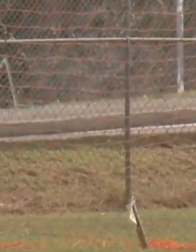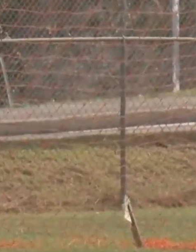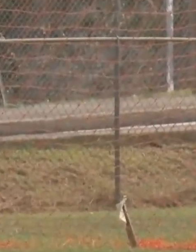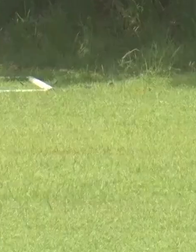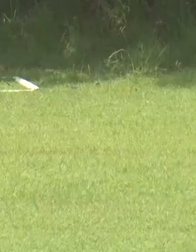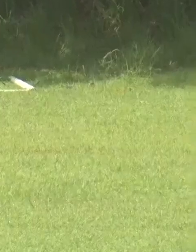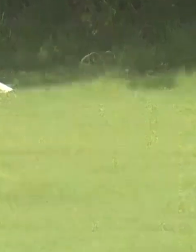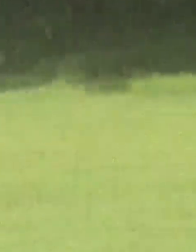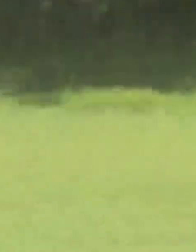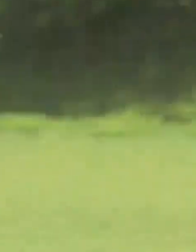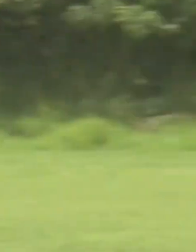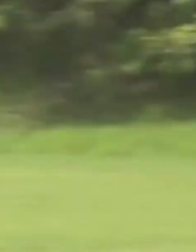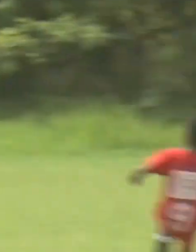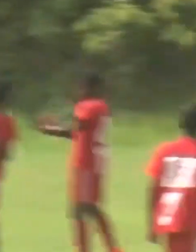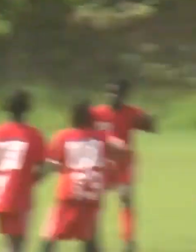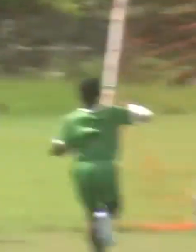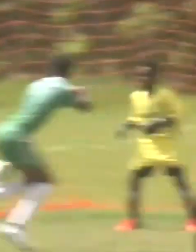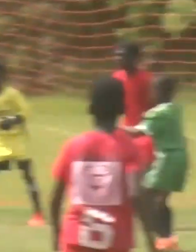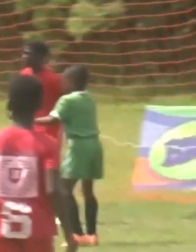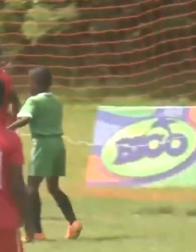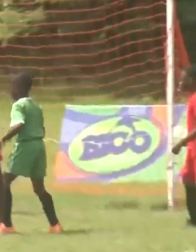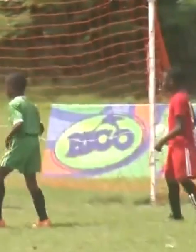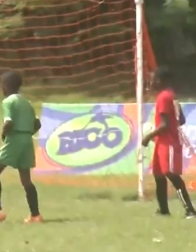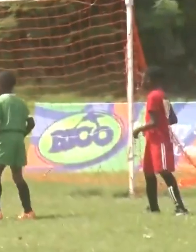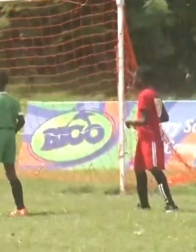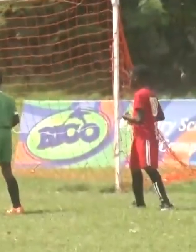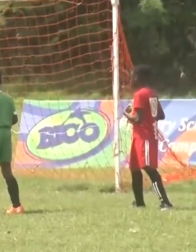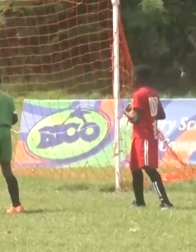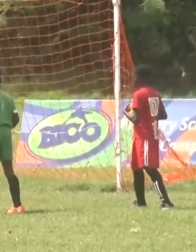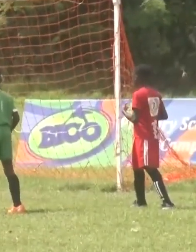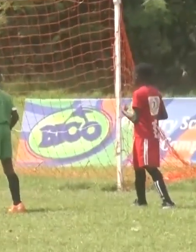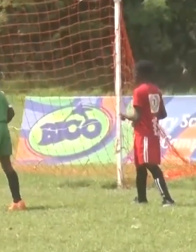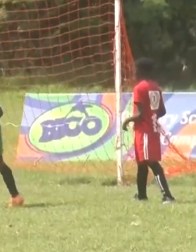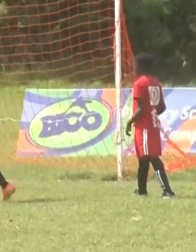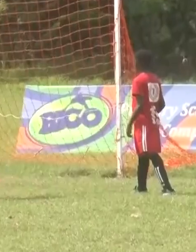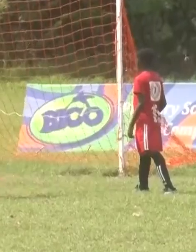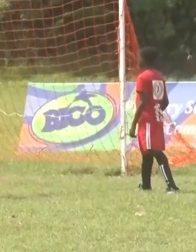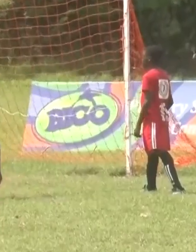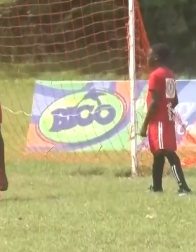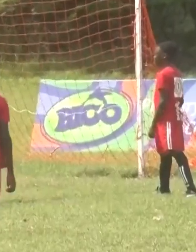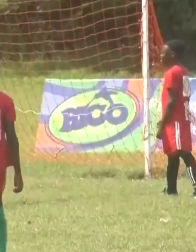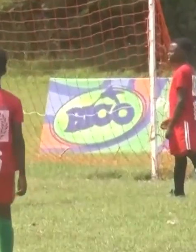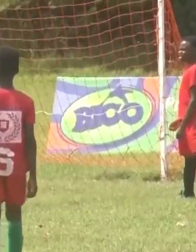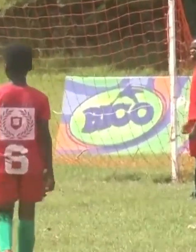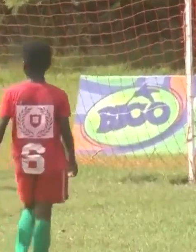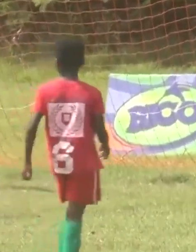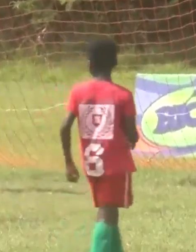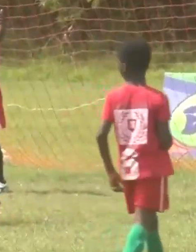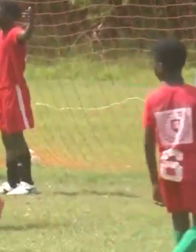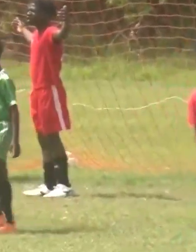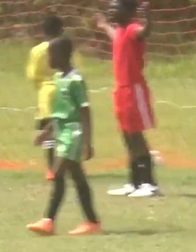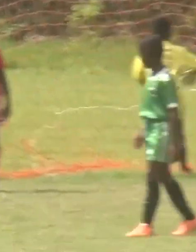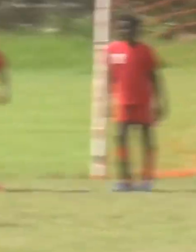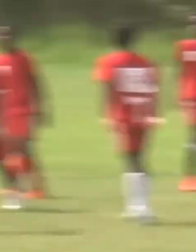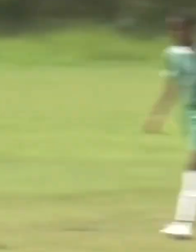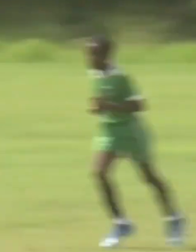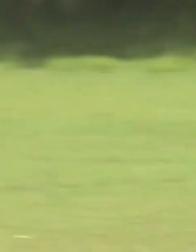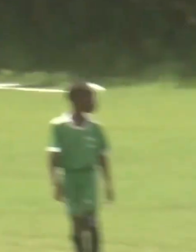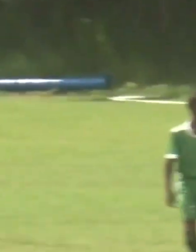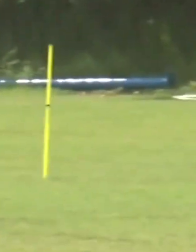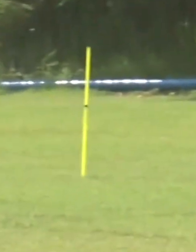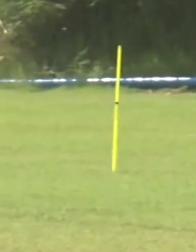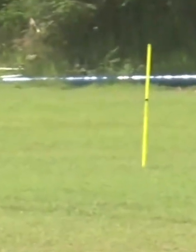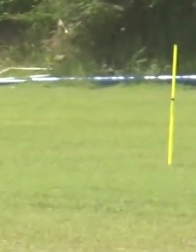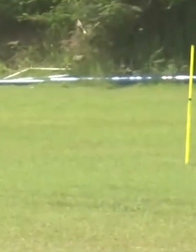in the 13th minute as Avery Brathwaite would get the last touch into the back of the net, since Cyprians are semi-finals bound with the